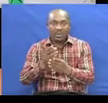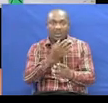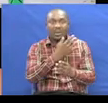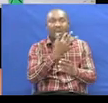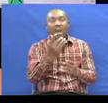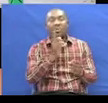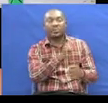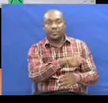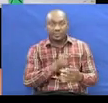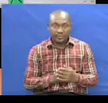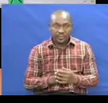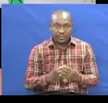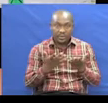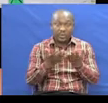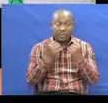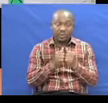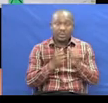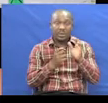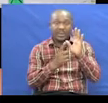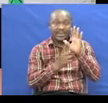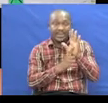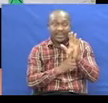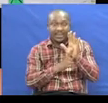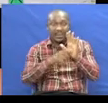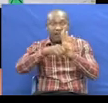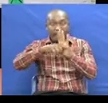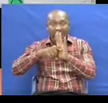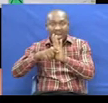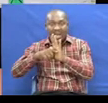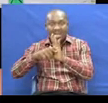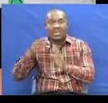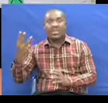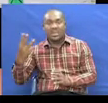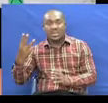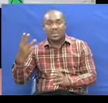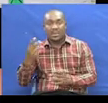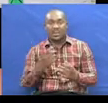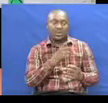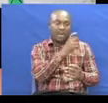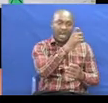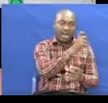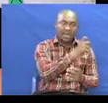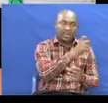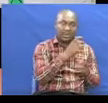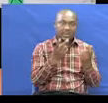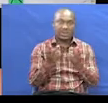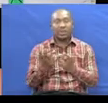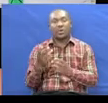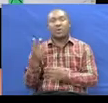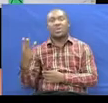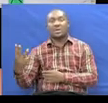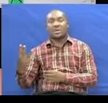minus 3. Then x is 3. I think the same answer. Class, which